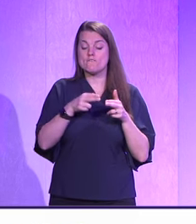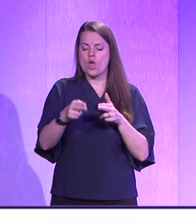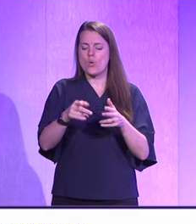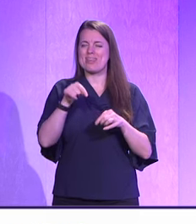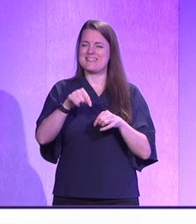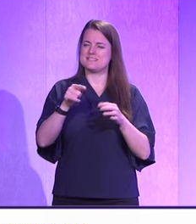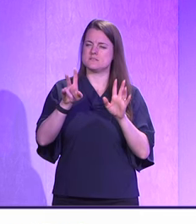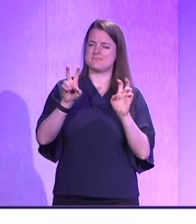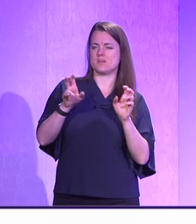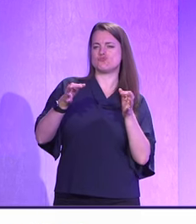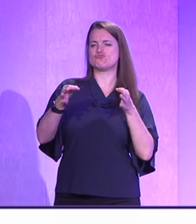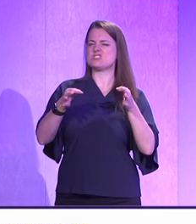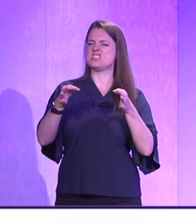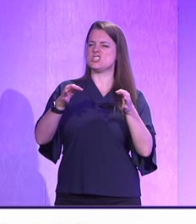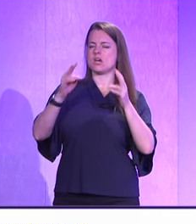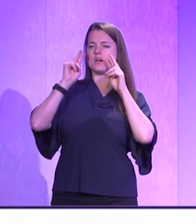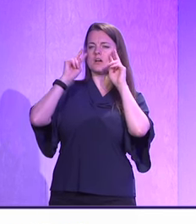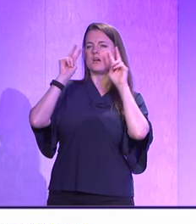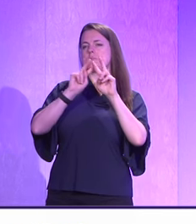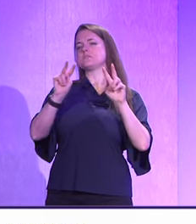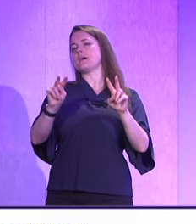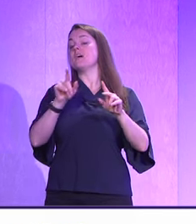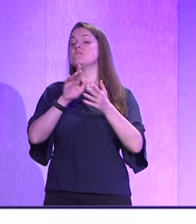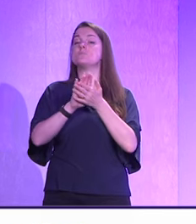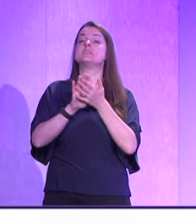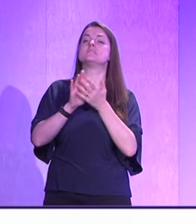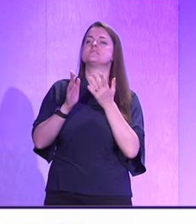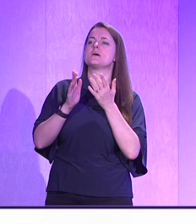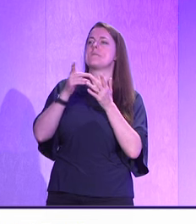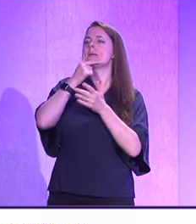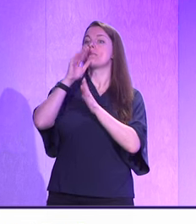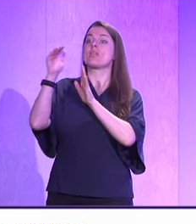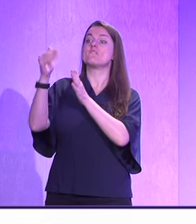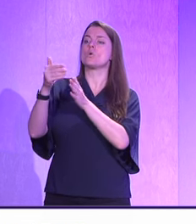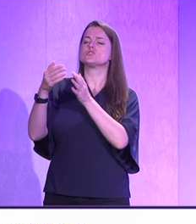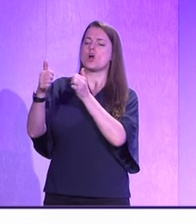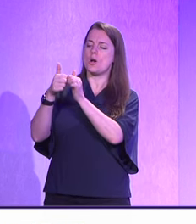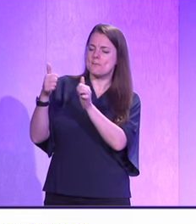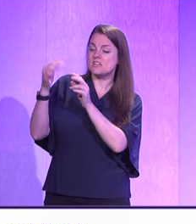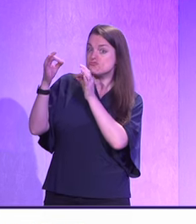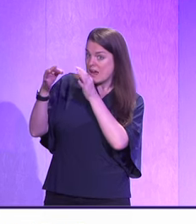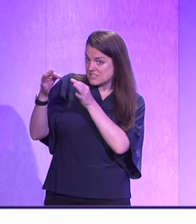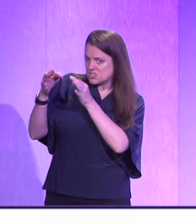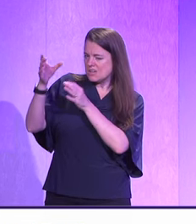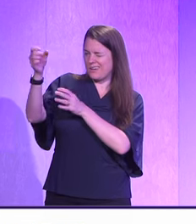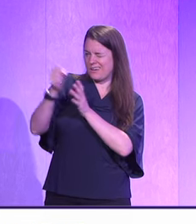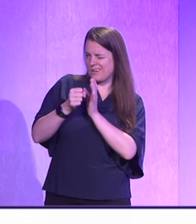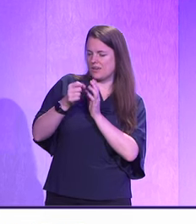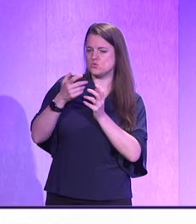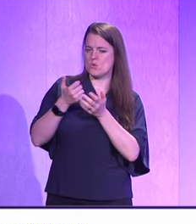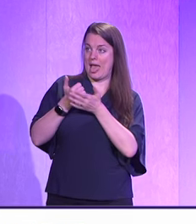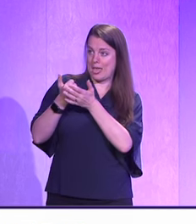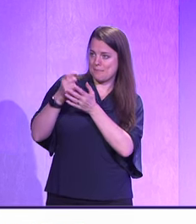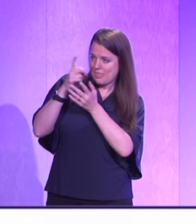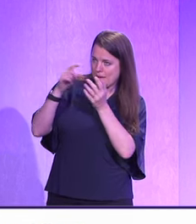of strategic aspect. So you can speak to people who are more focused on kind of company strategy and things, and it helps them to see